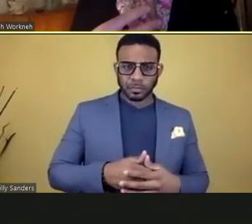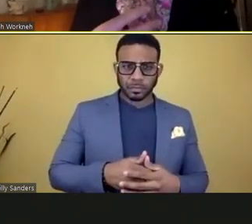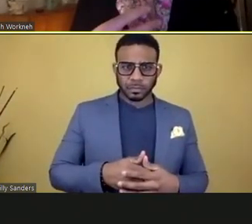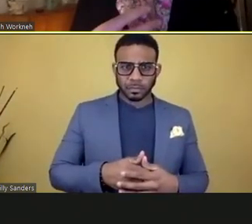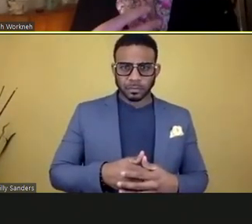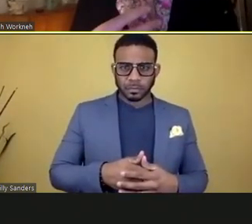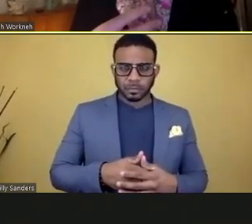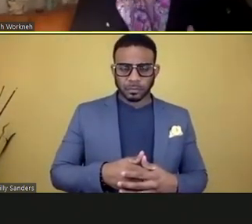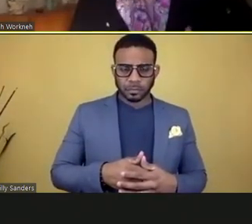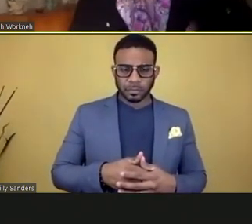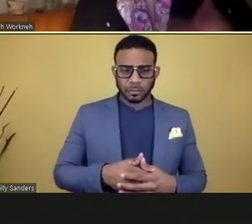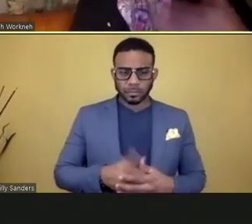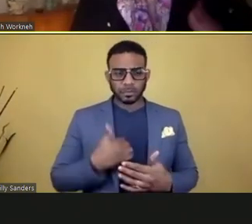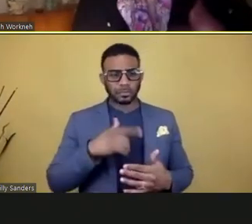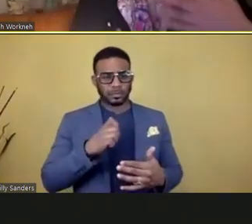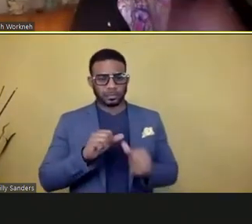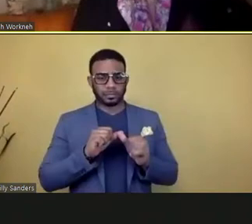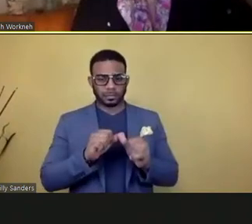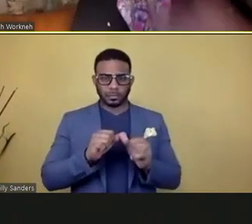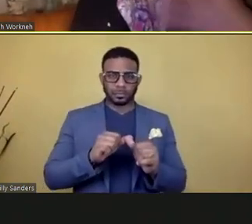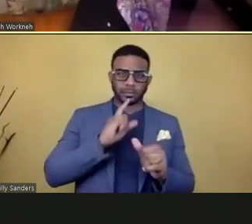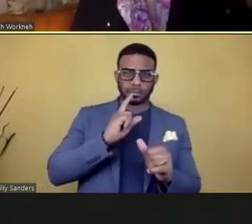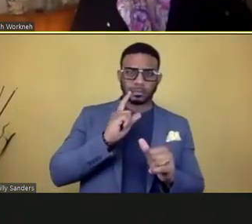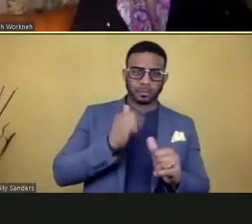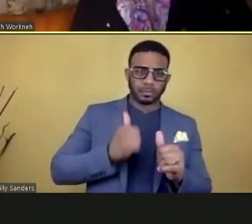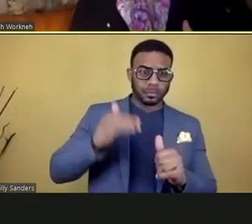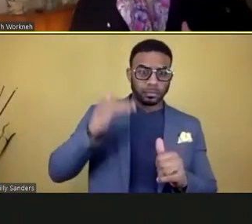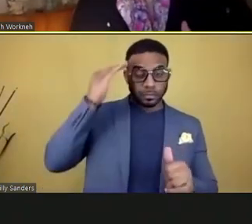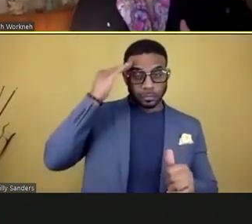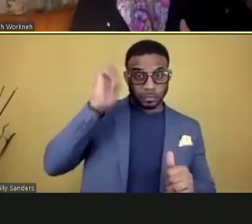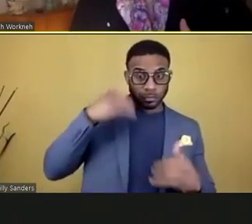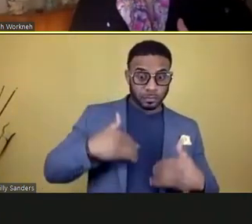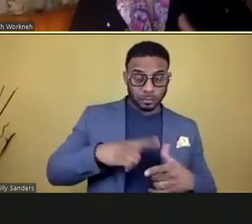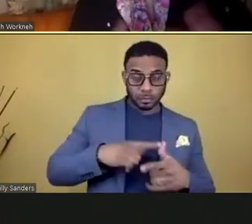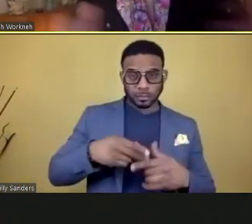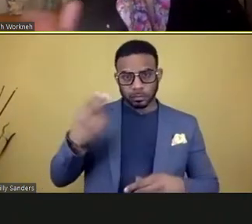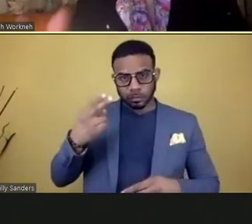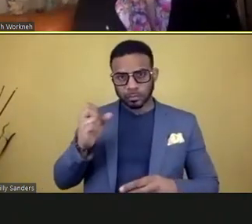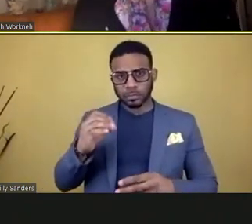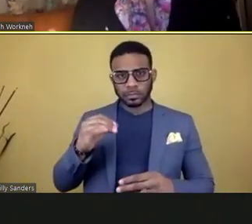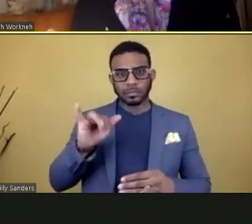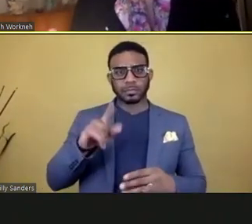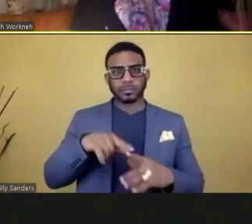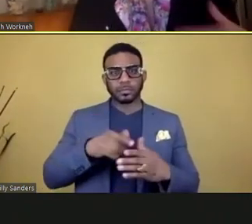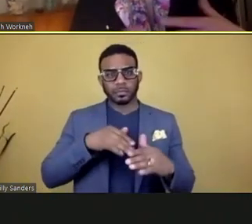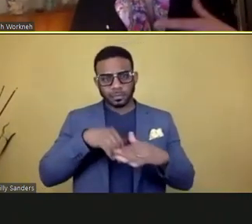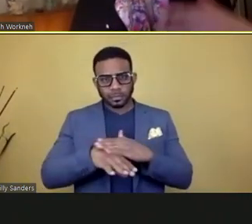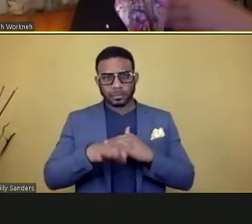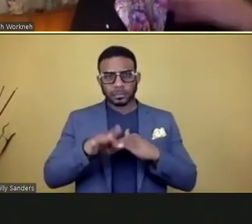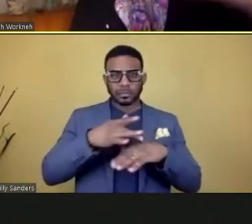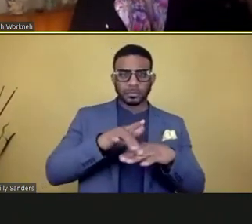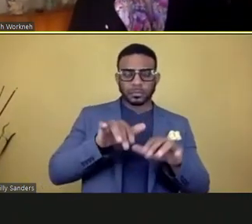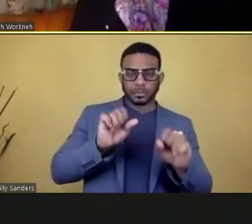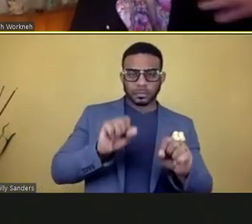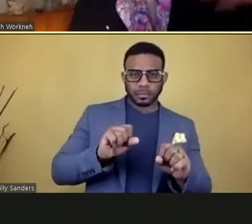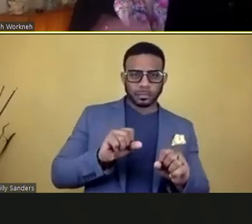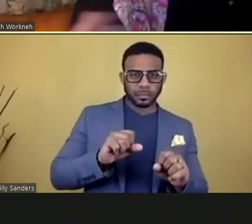separate. I have to constantly be super aware of their body or their history so that they can enter a space and they can kind